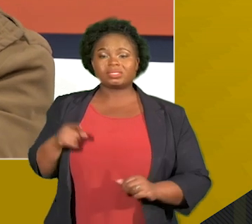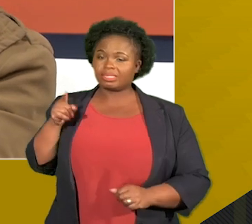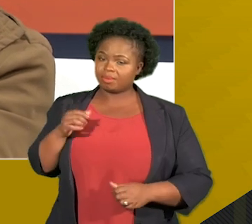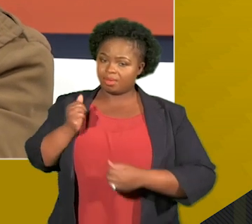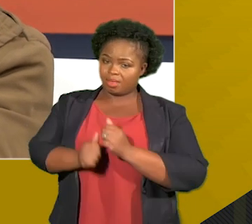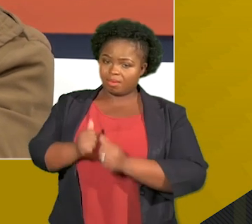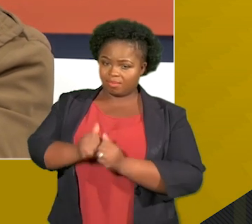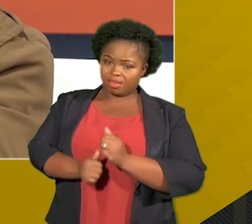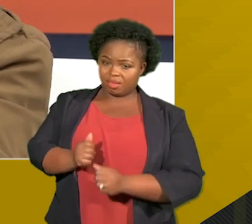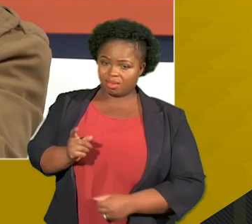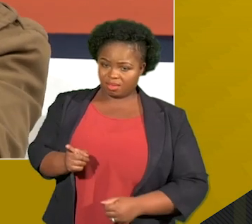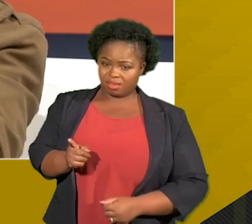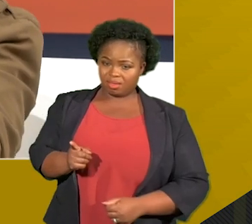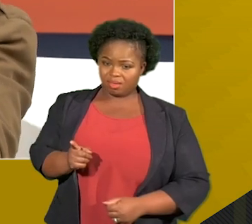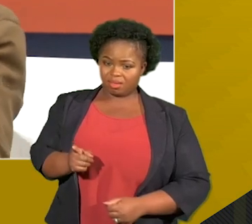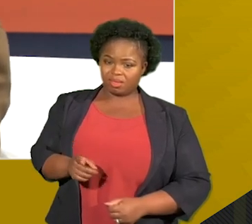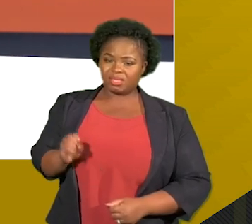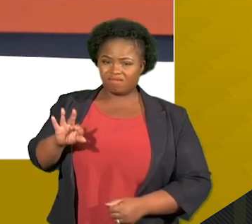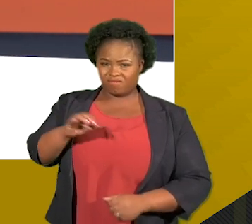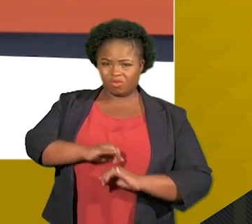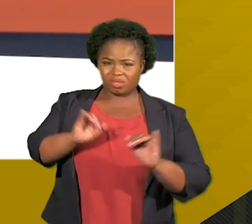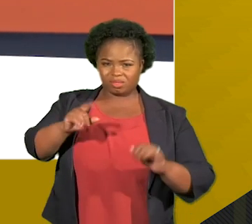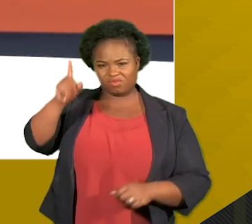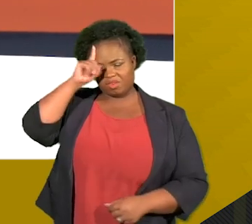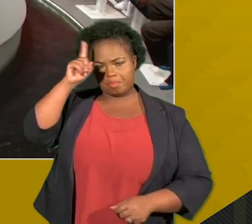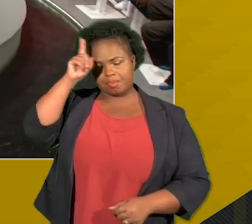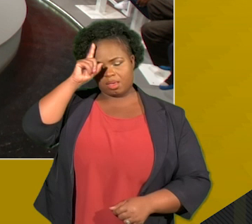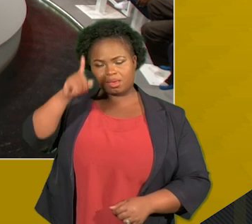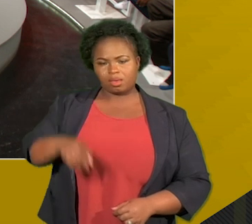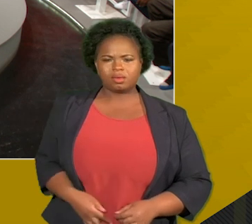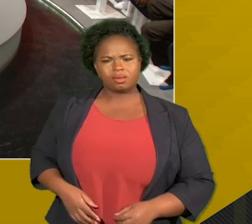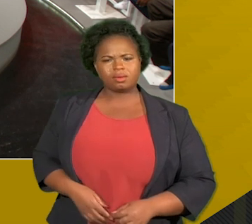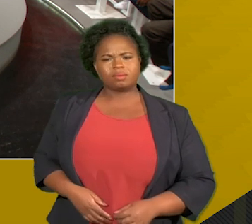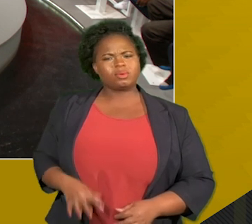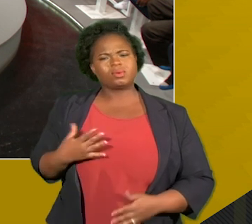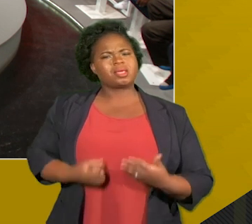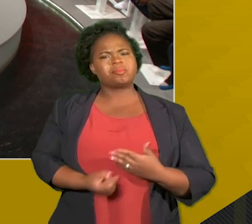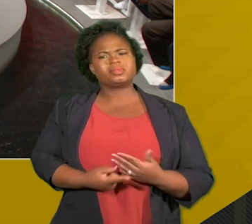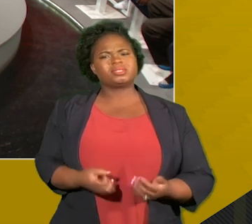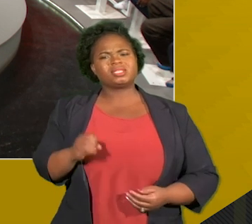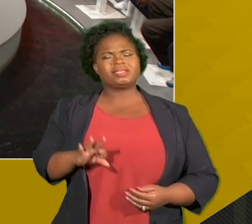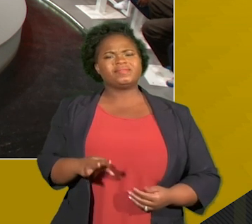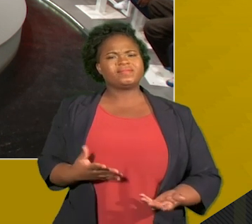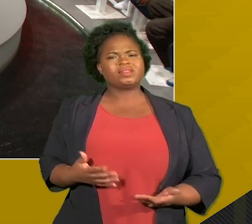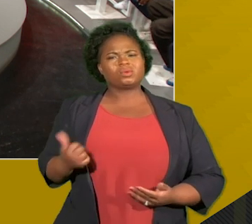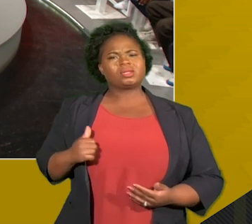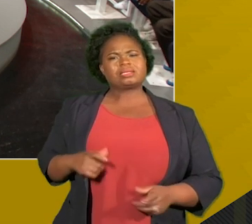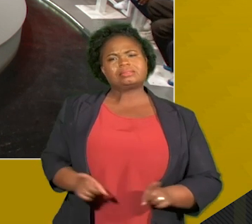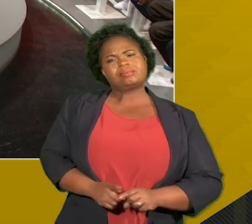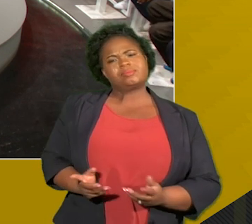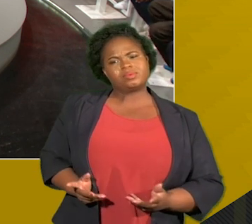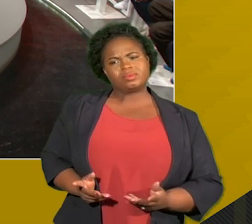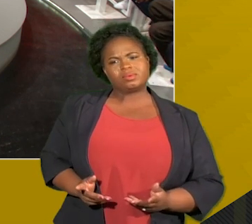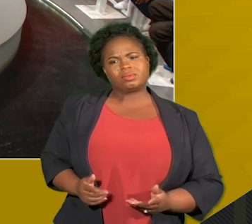brother, if you black. So what happens to the young artists, Ayanda, that don't have privilege yakho?